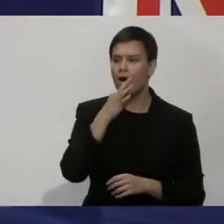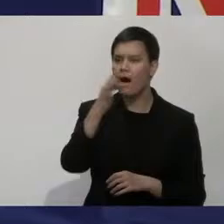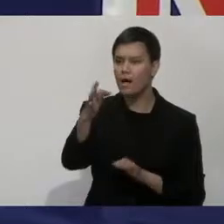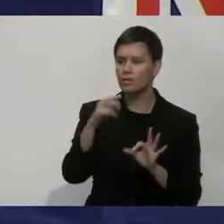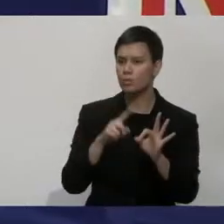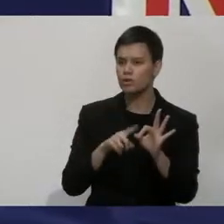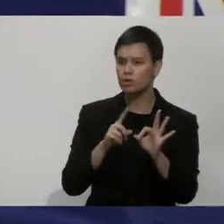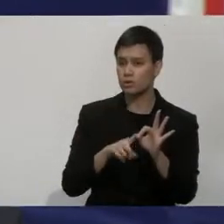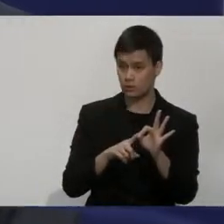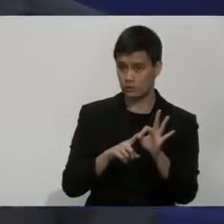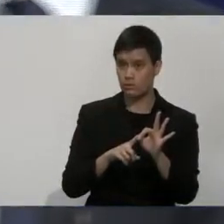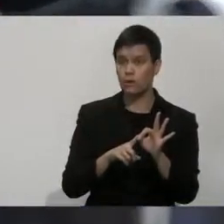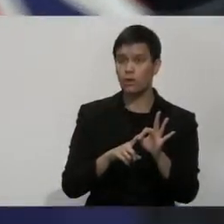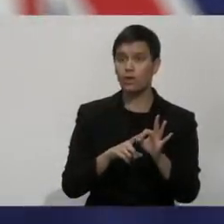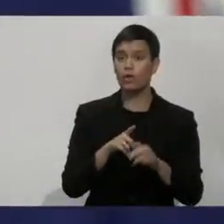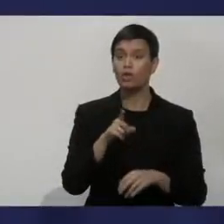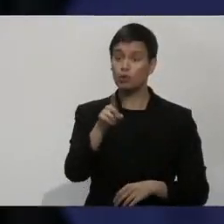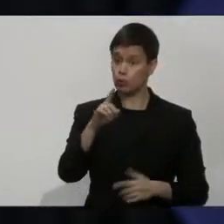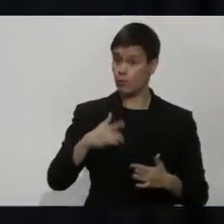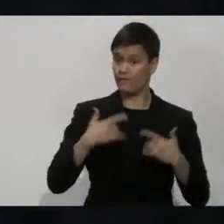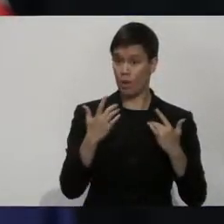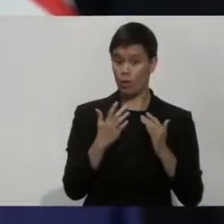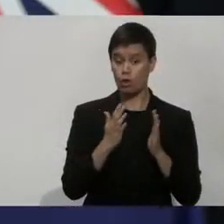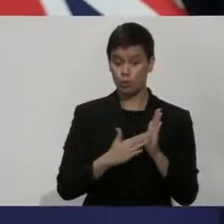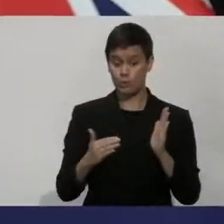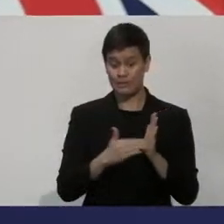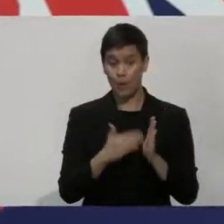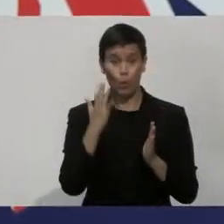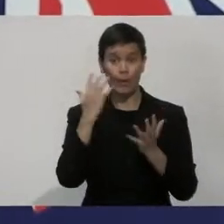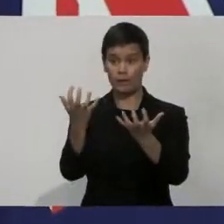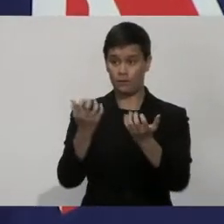make vaccines mandatory?